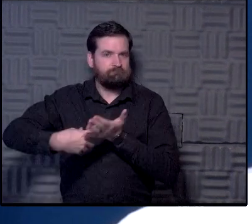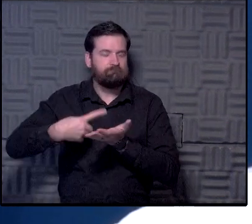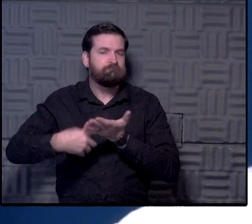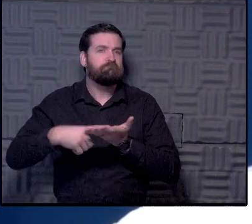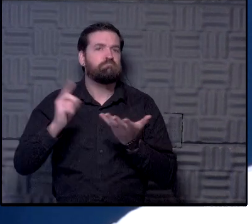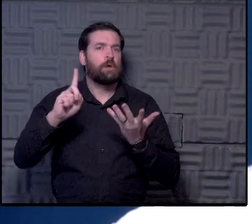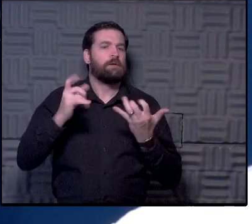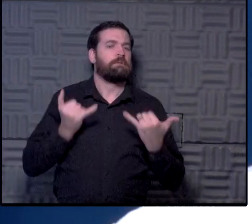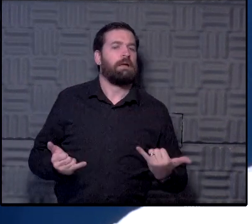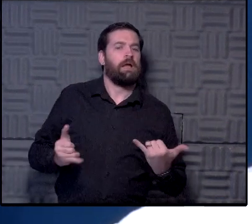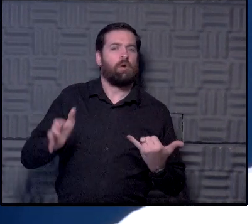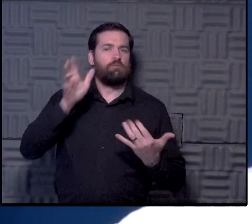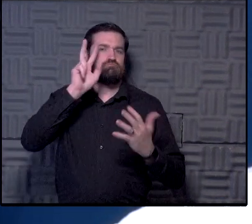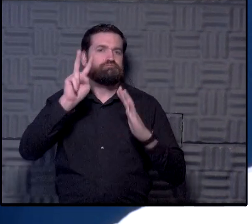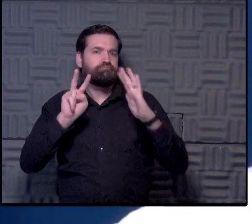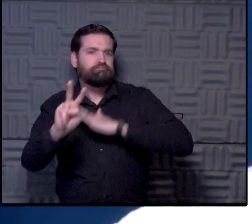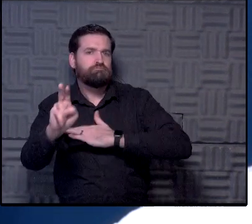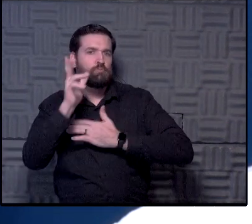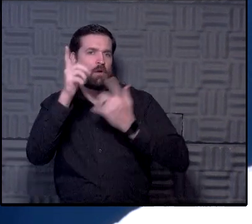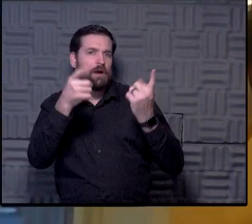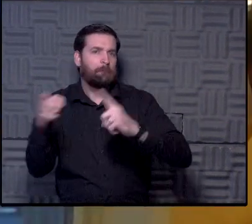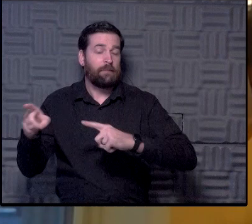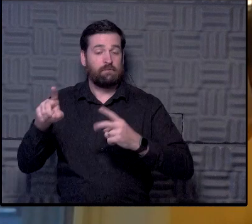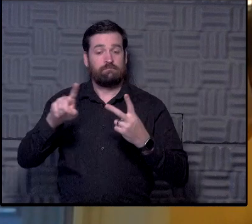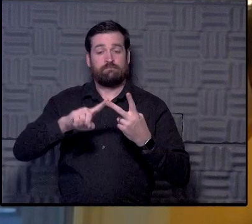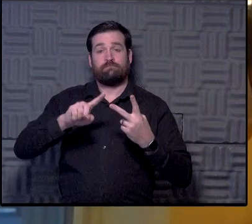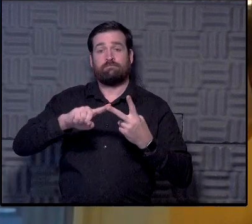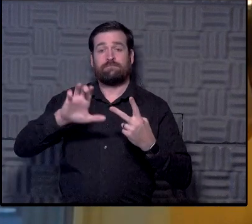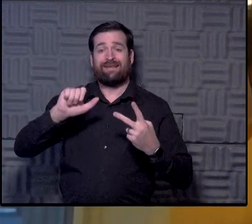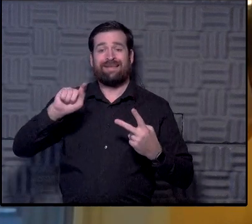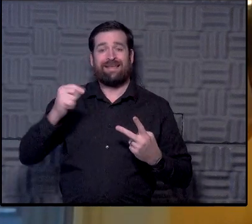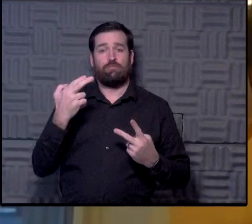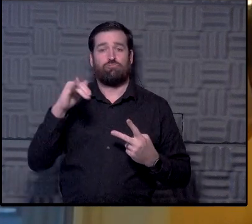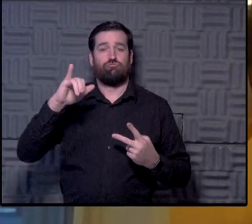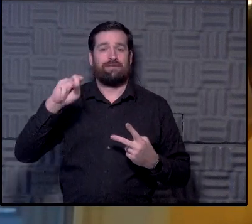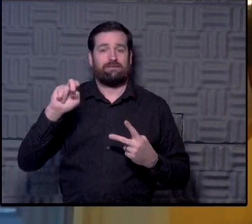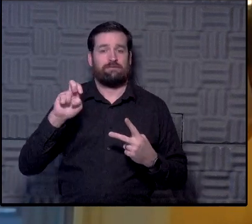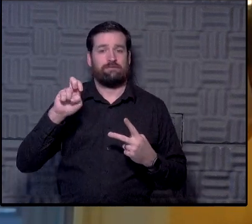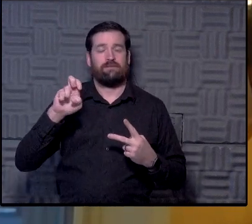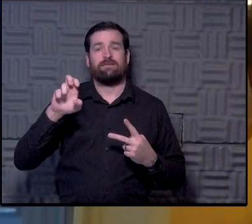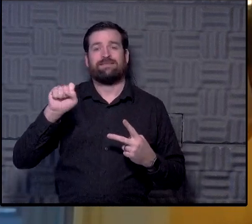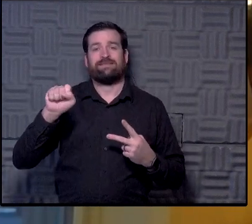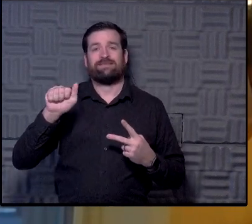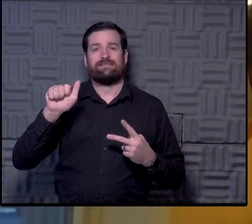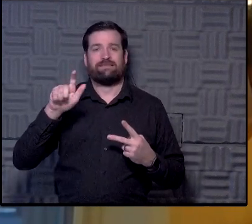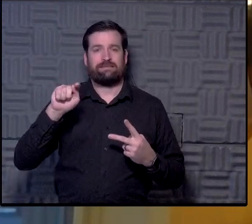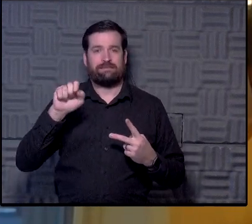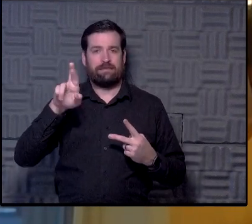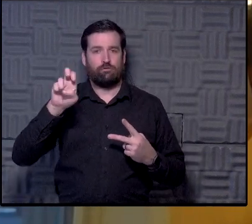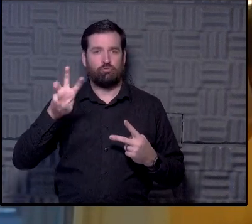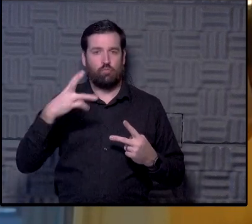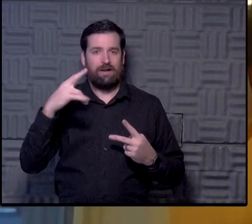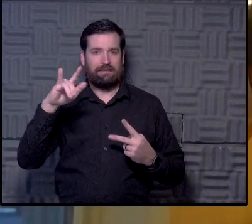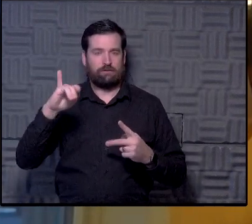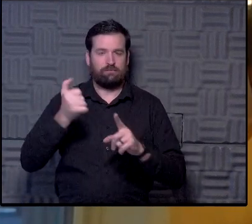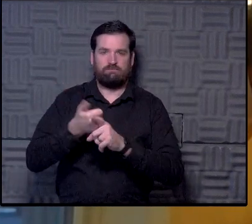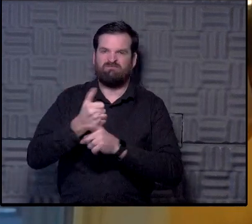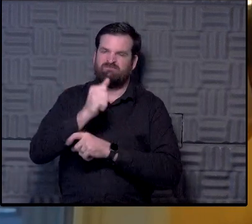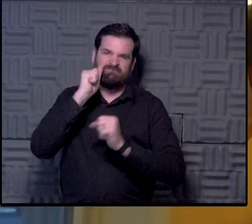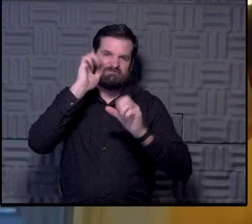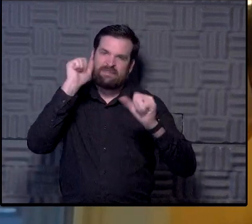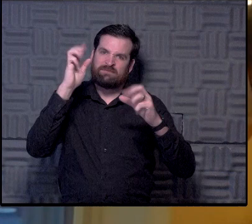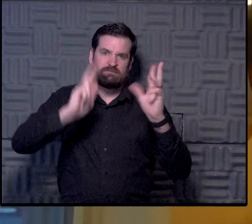we are and where we think we're going to go. And Catherine Satterwhite is an outstanding individual who is a PhD, who